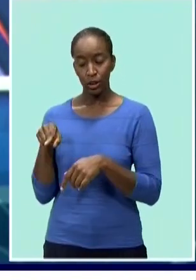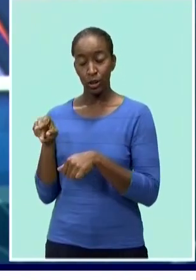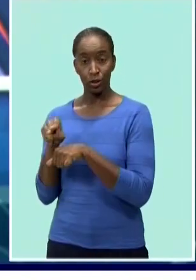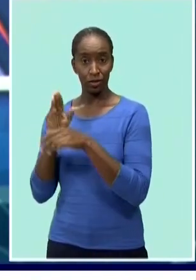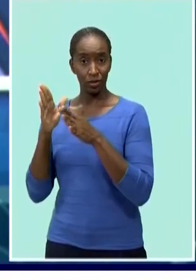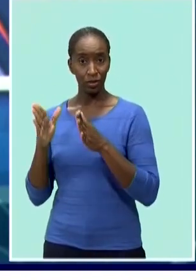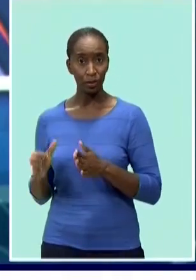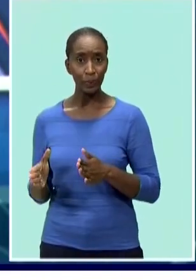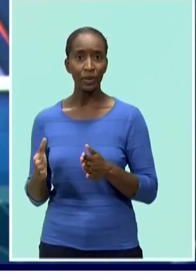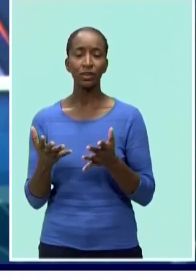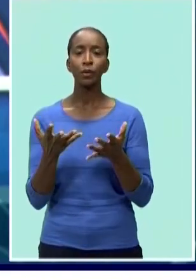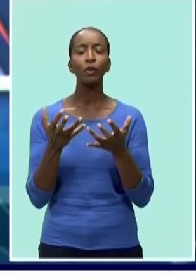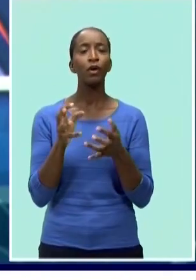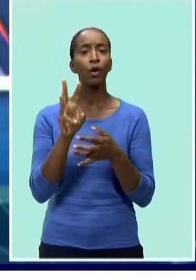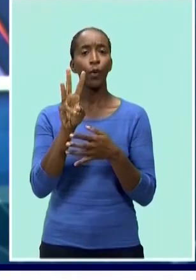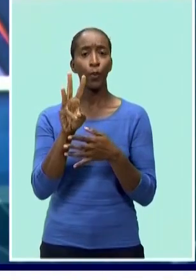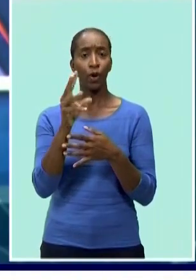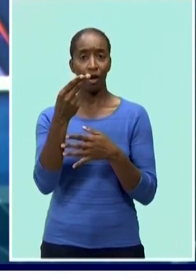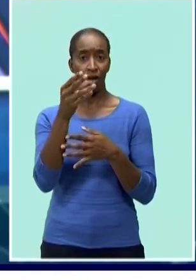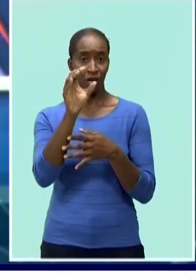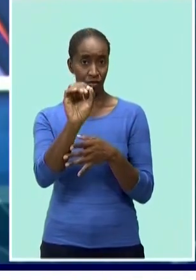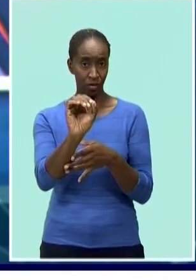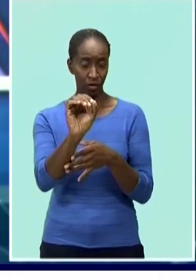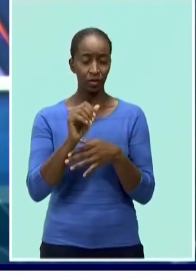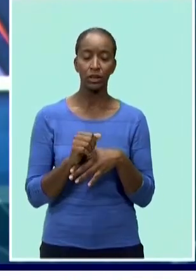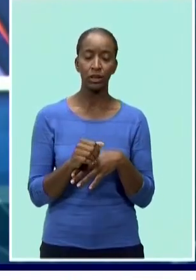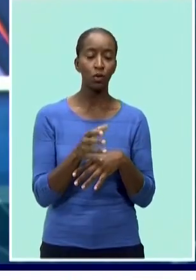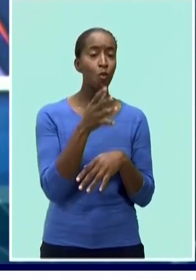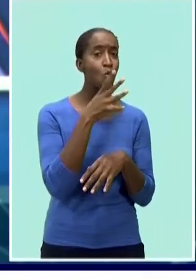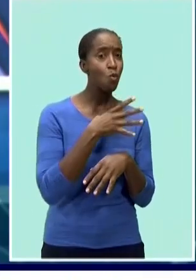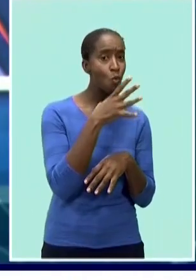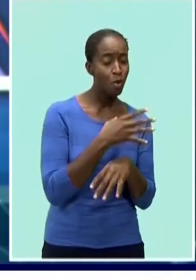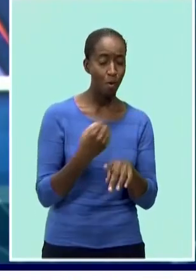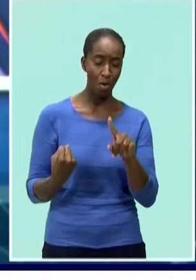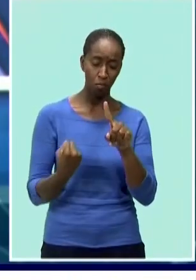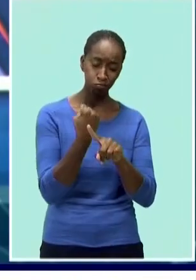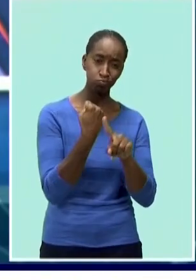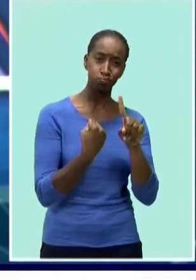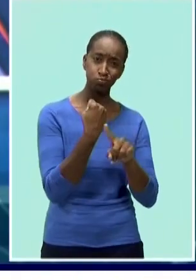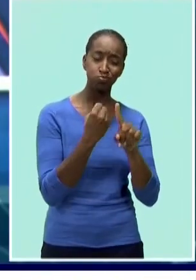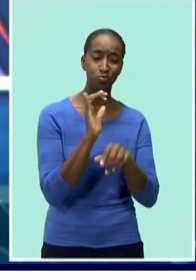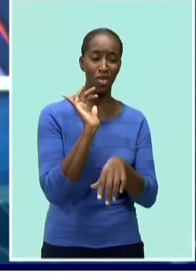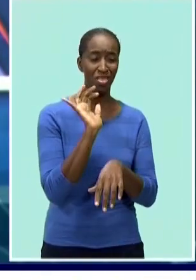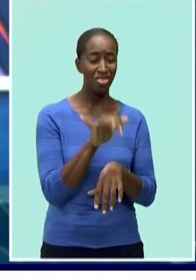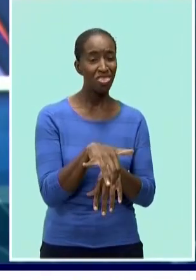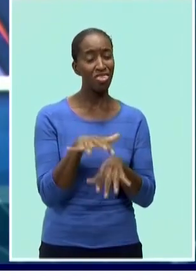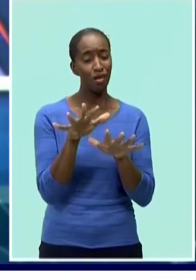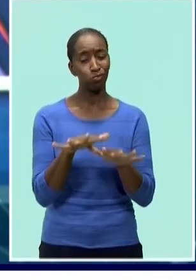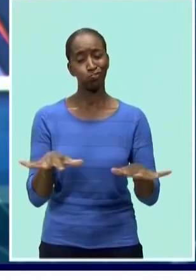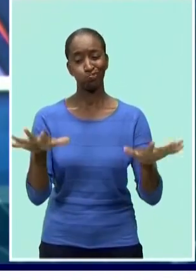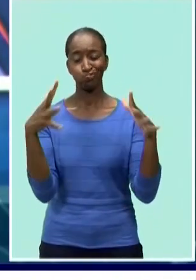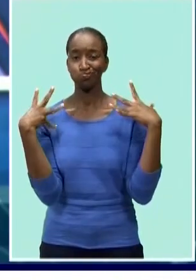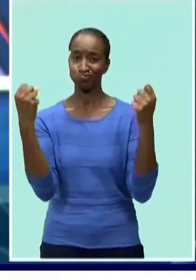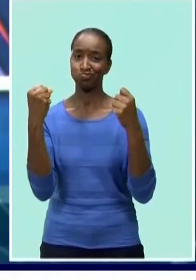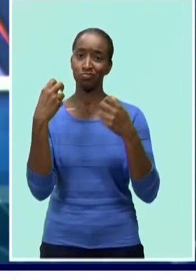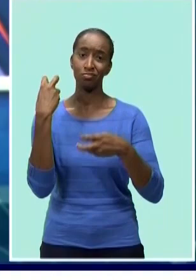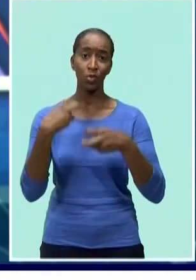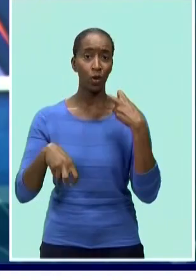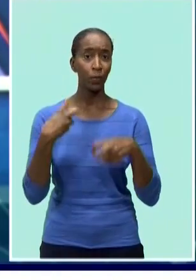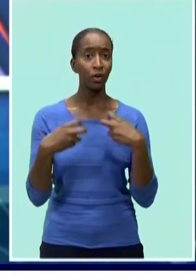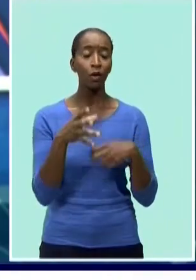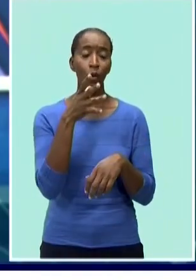that violence against women, particularly intimate partner violence, is a major public health problem and a violation of women's human